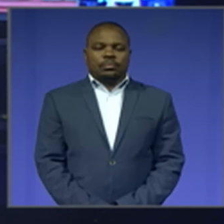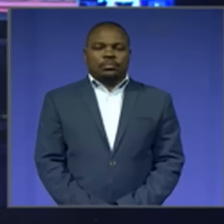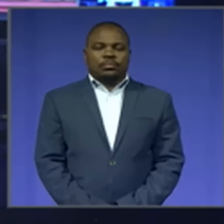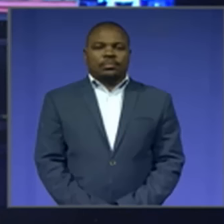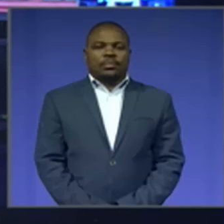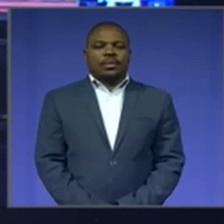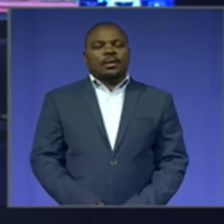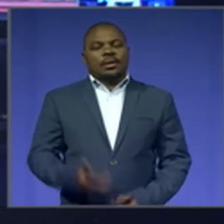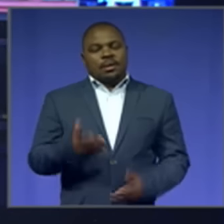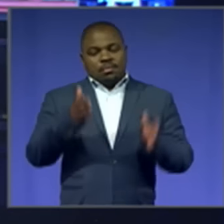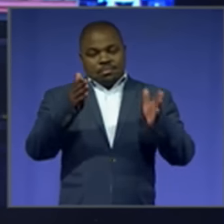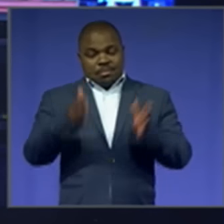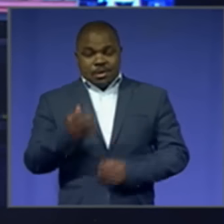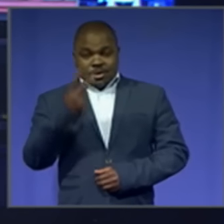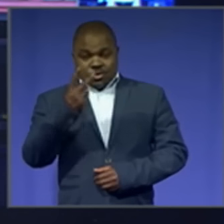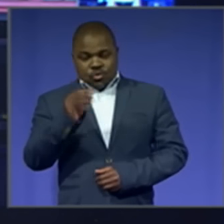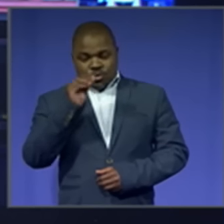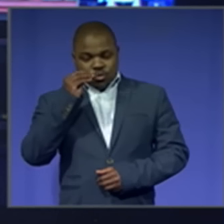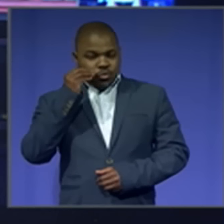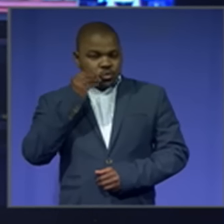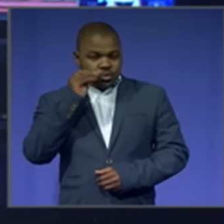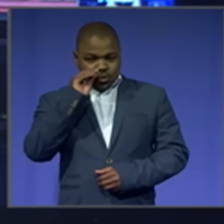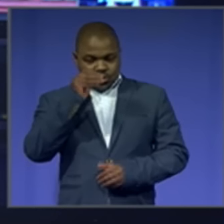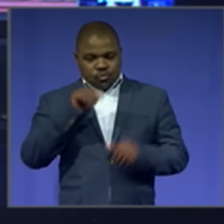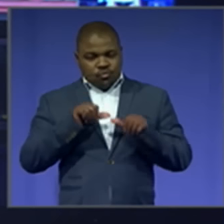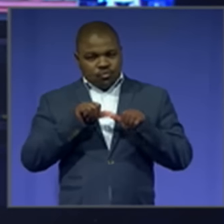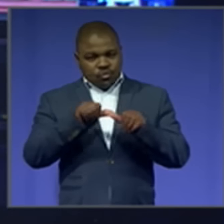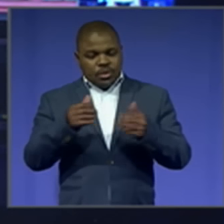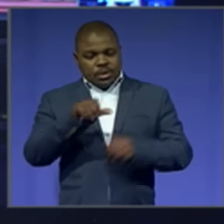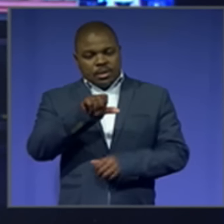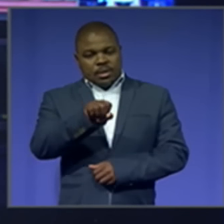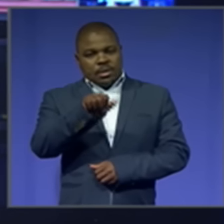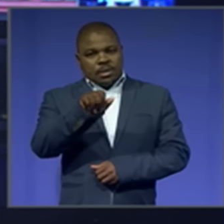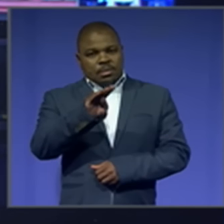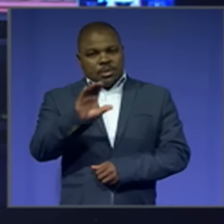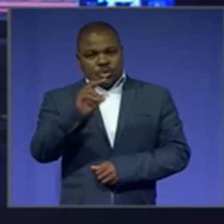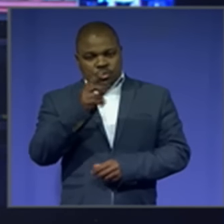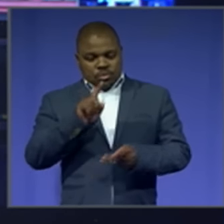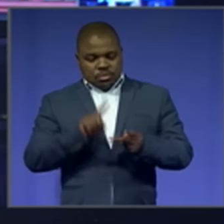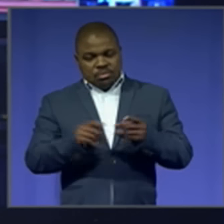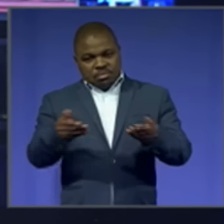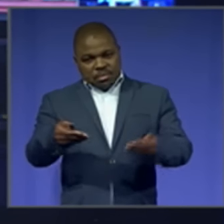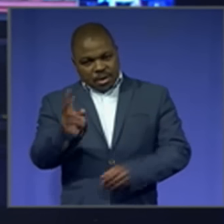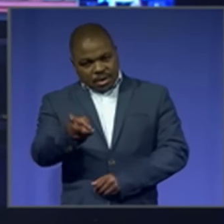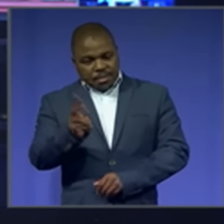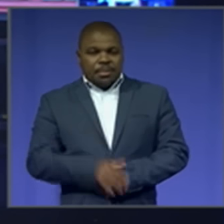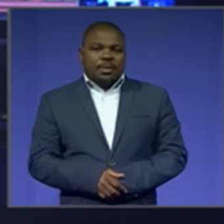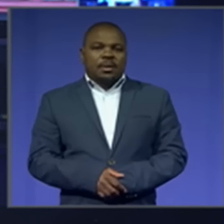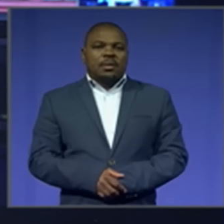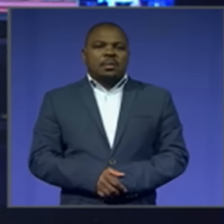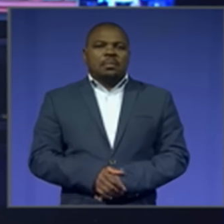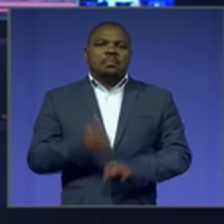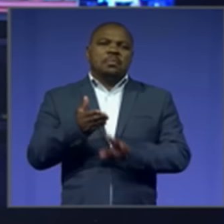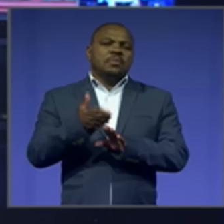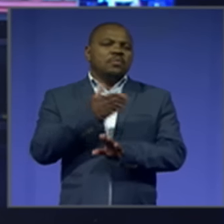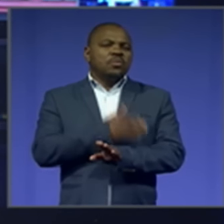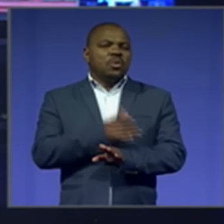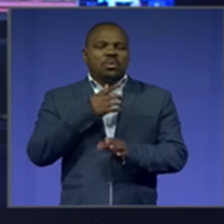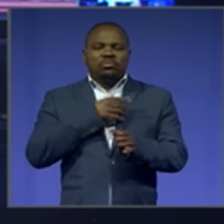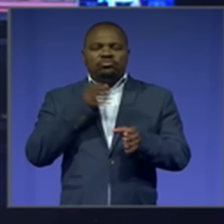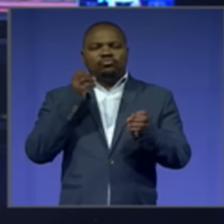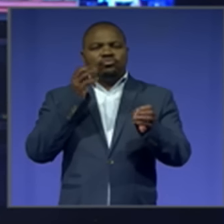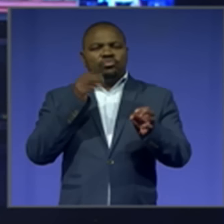Beso makgatlela kwa bobedi wa ditaba tsa Sesotho kwano kanaleng ya SABC 2 re boetse re le amohela. Re ne re tshohla taba pele